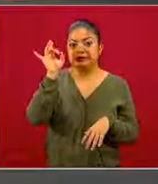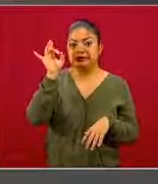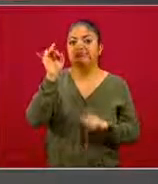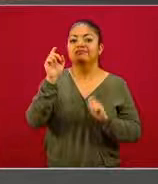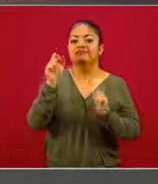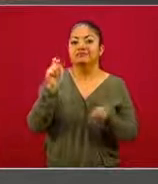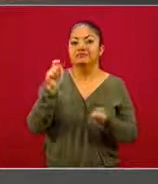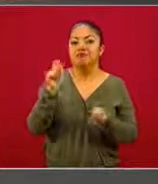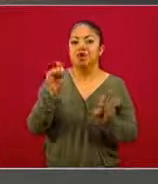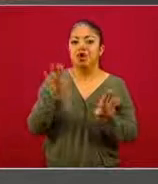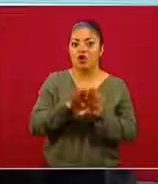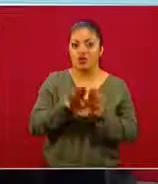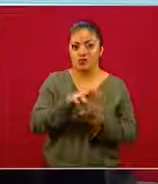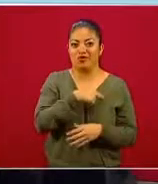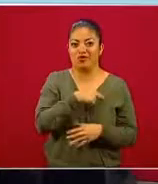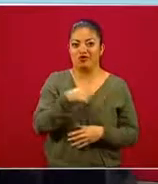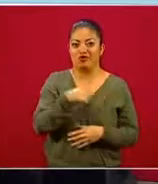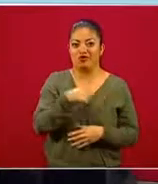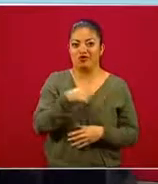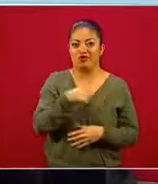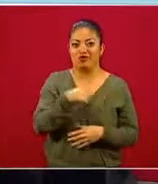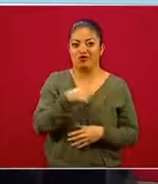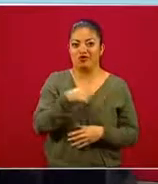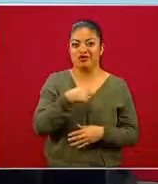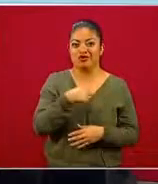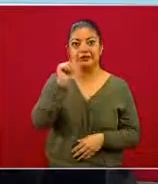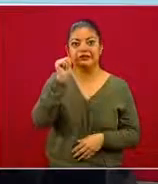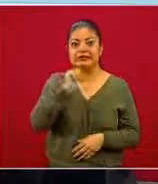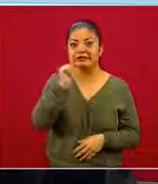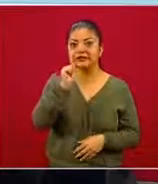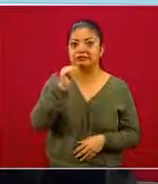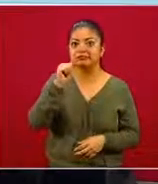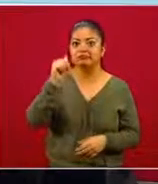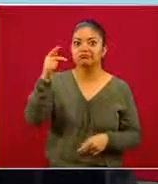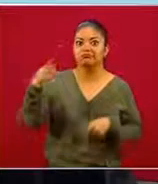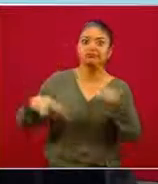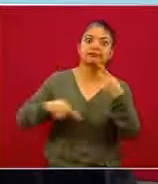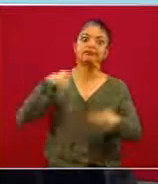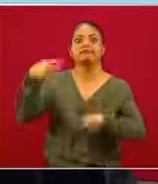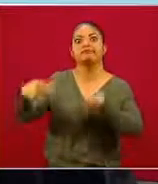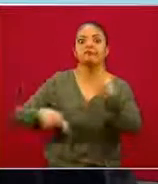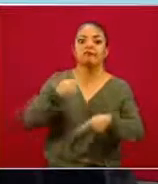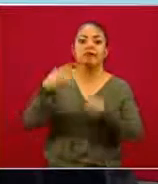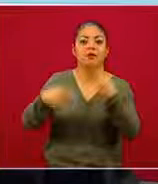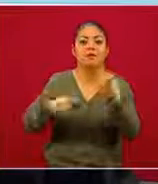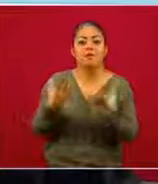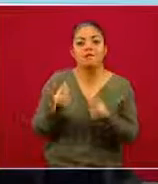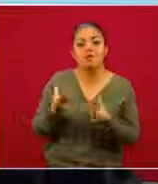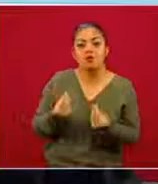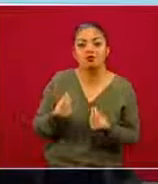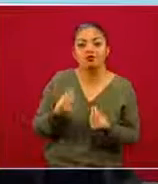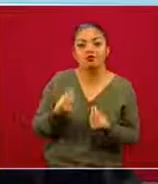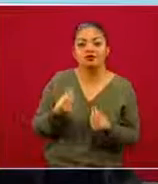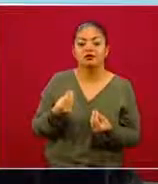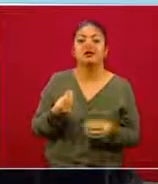it's a headache when we have our moms right on top of us, running right behind us and bombarding us with questions